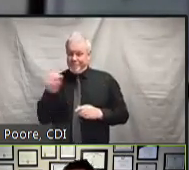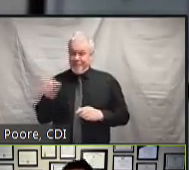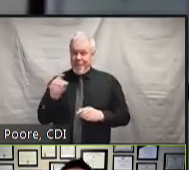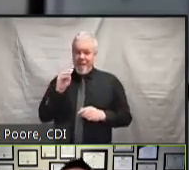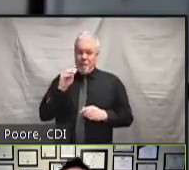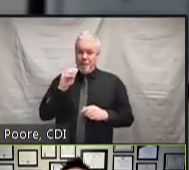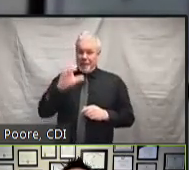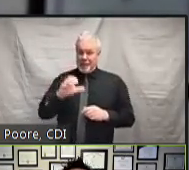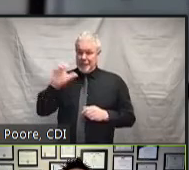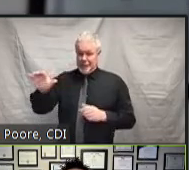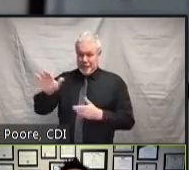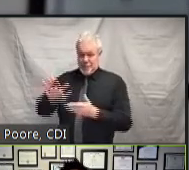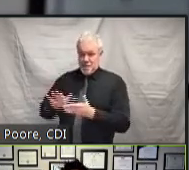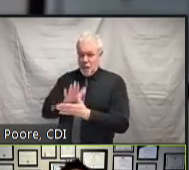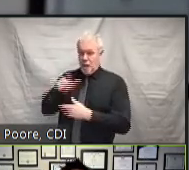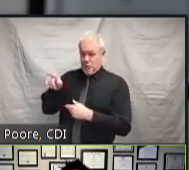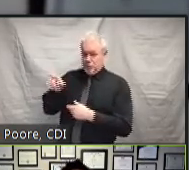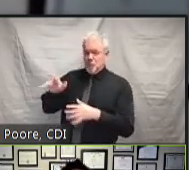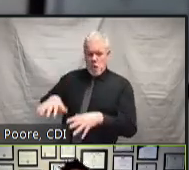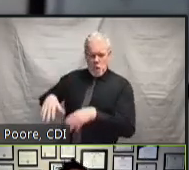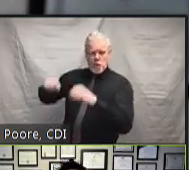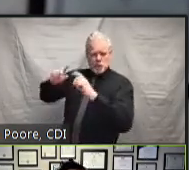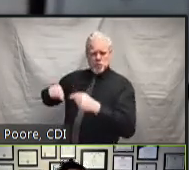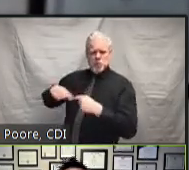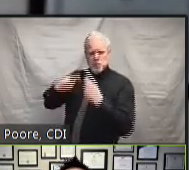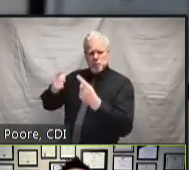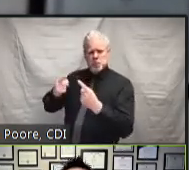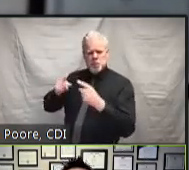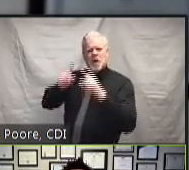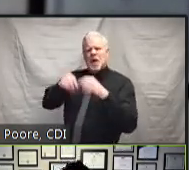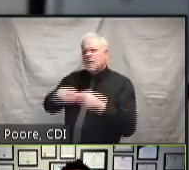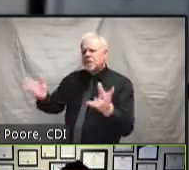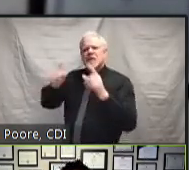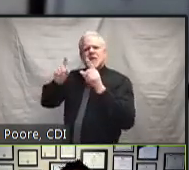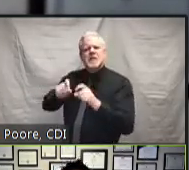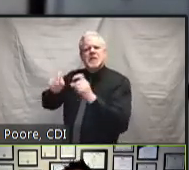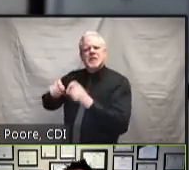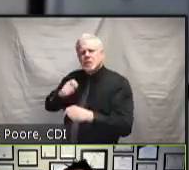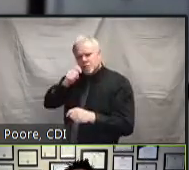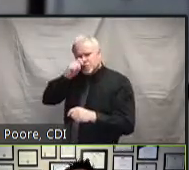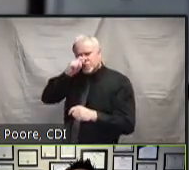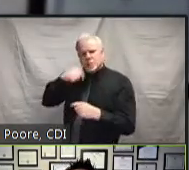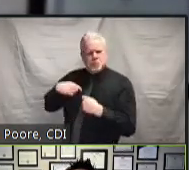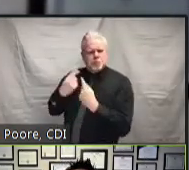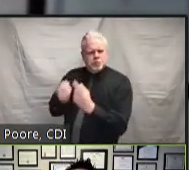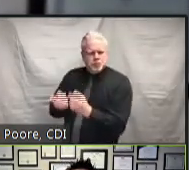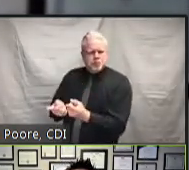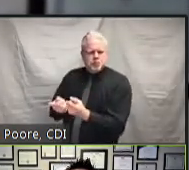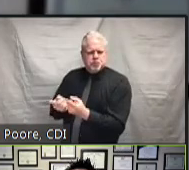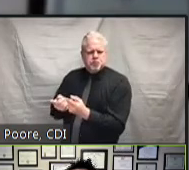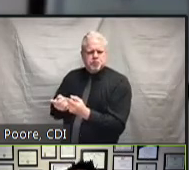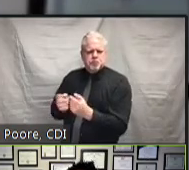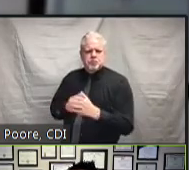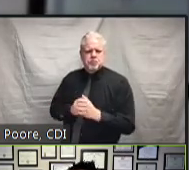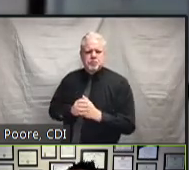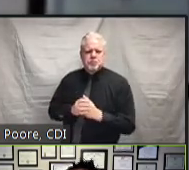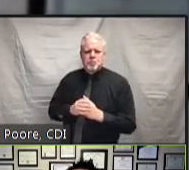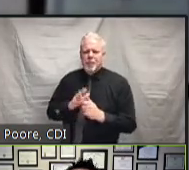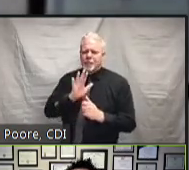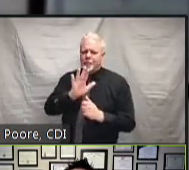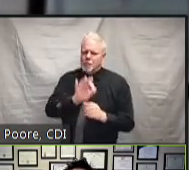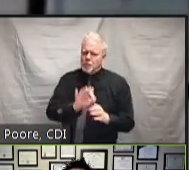people remember that testing is critical. Testing is especially critical as we look ahead to these variants,